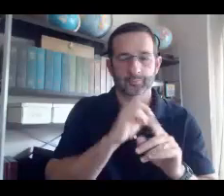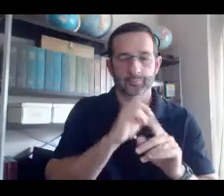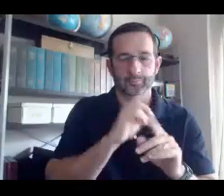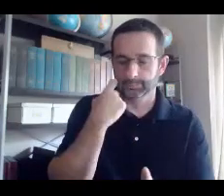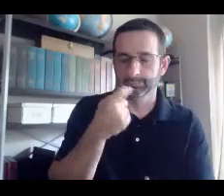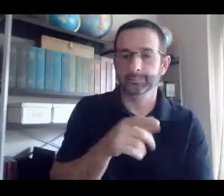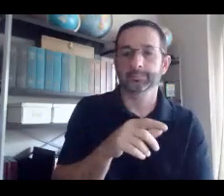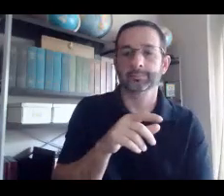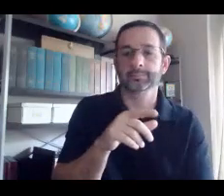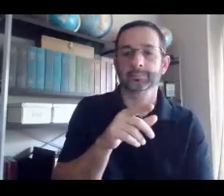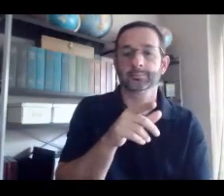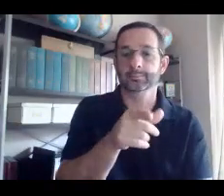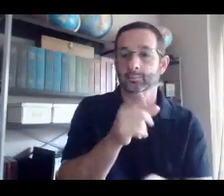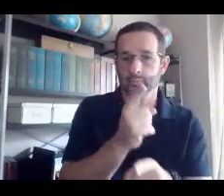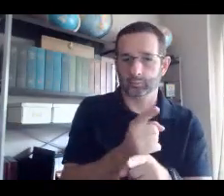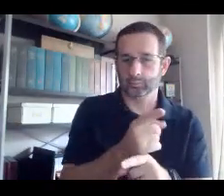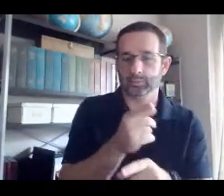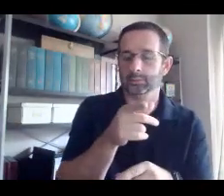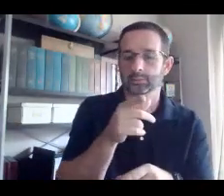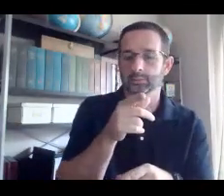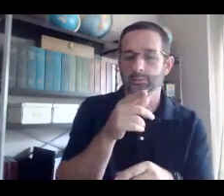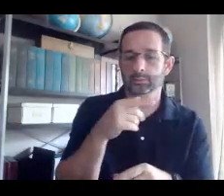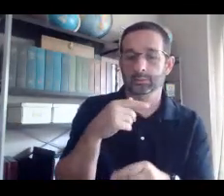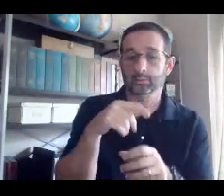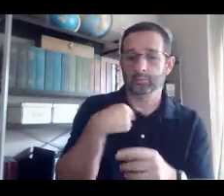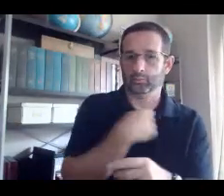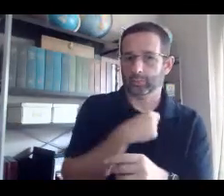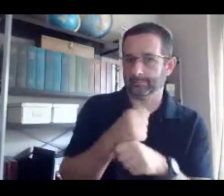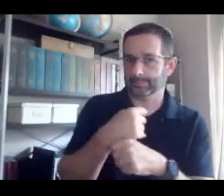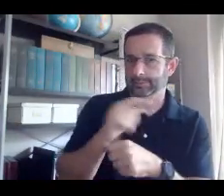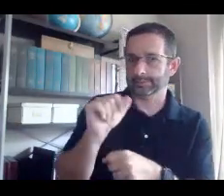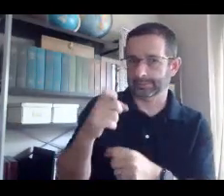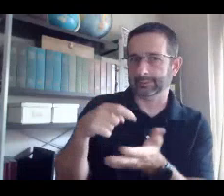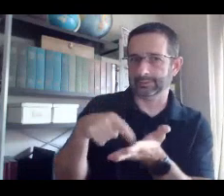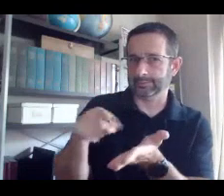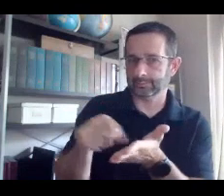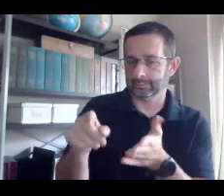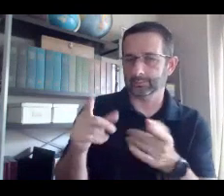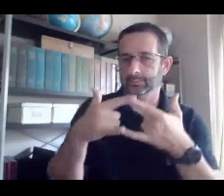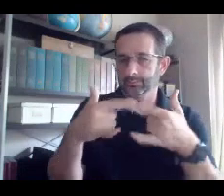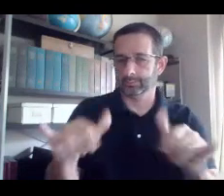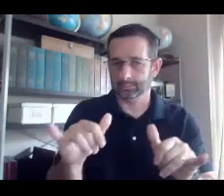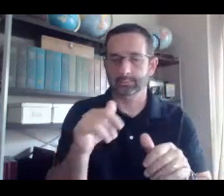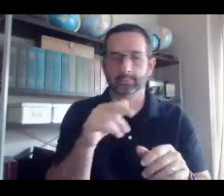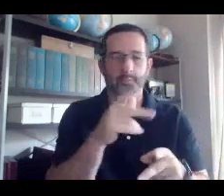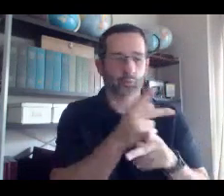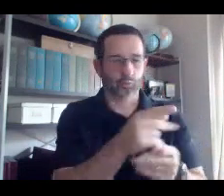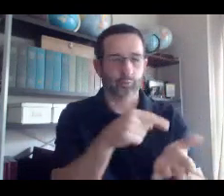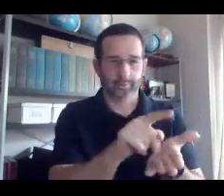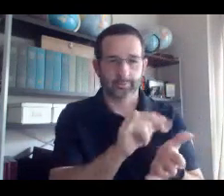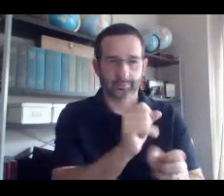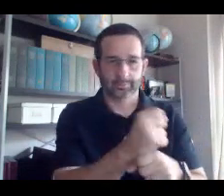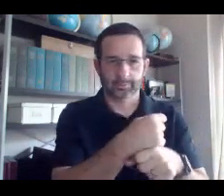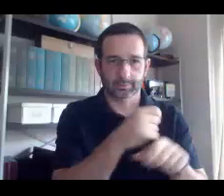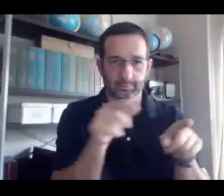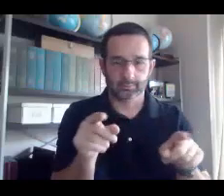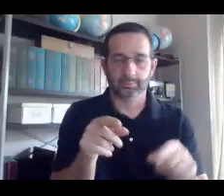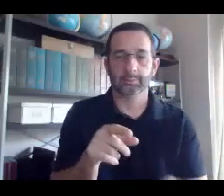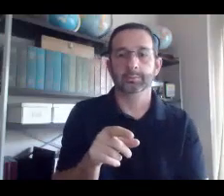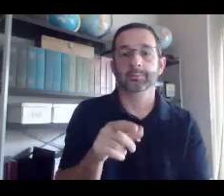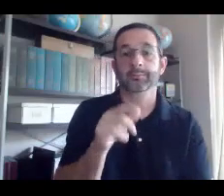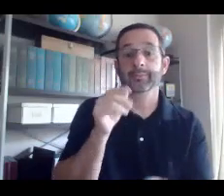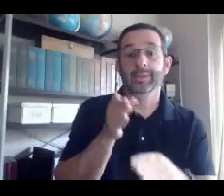So I will touch a little bit more on that answer. So yes, you are correct. So we make tax payments at the same